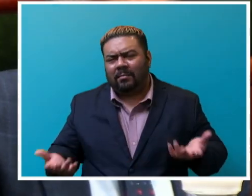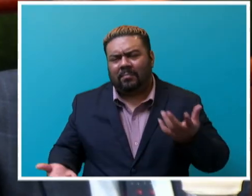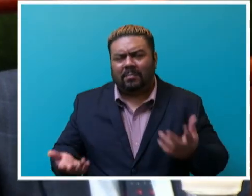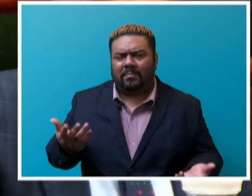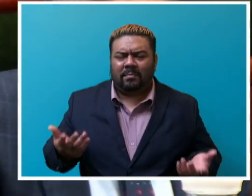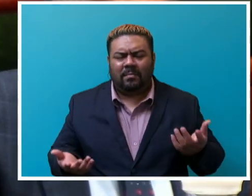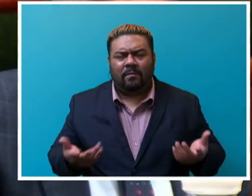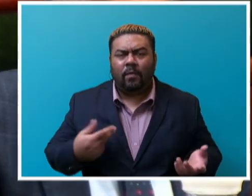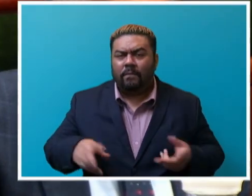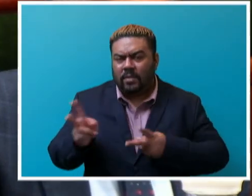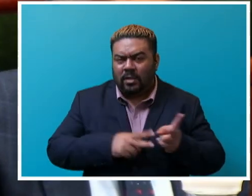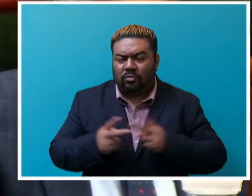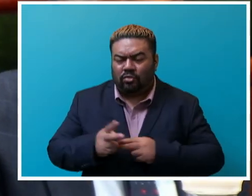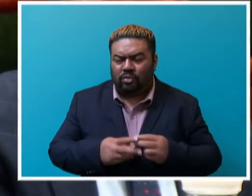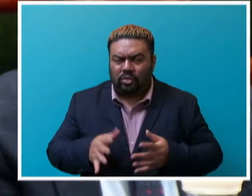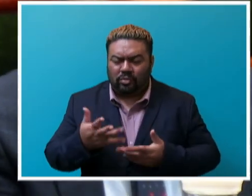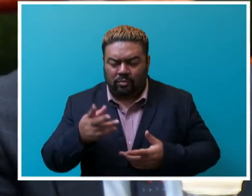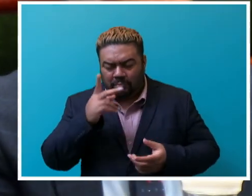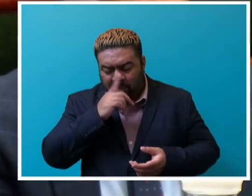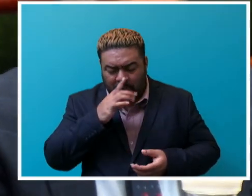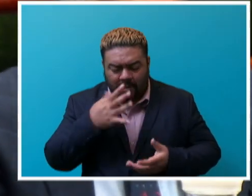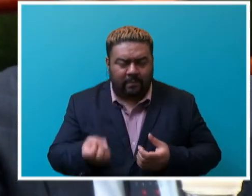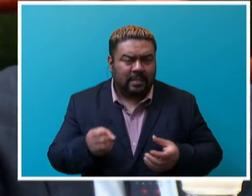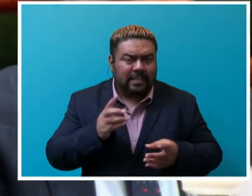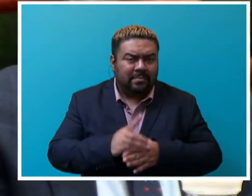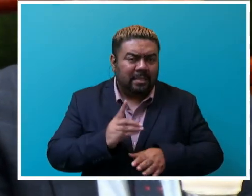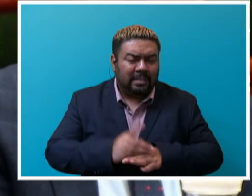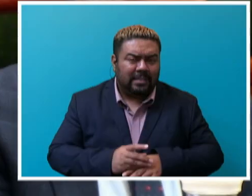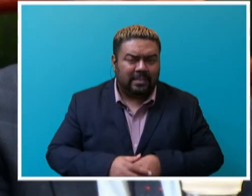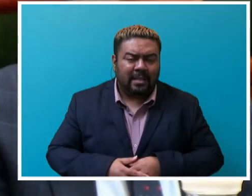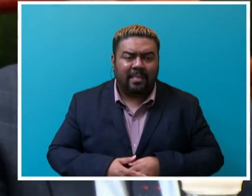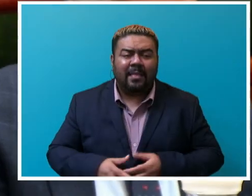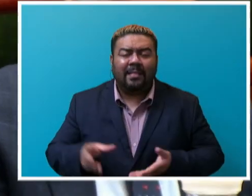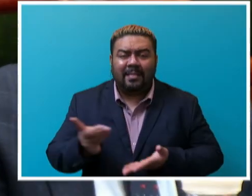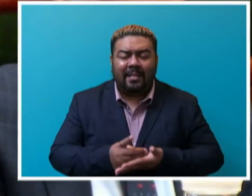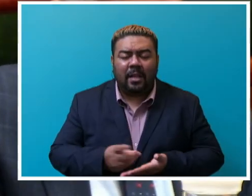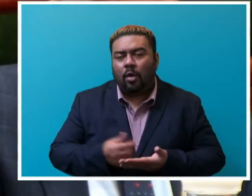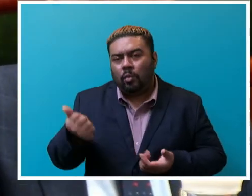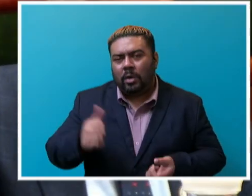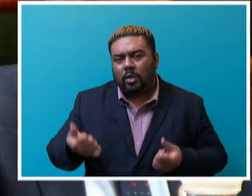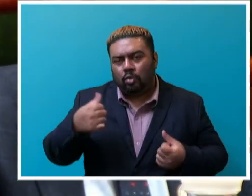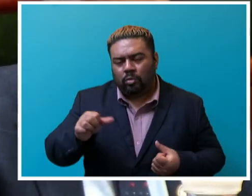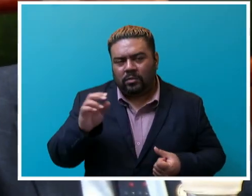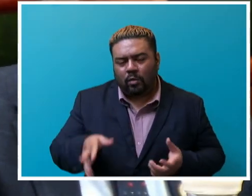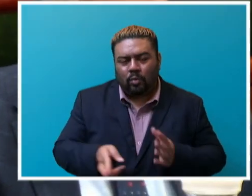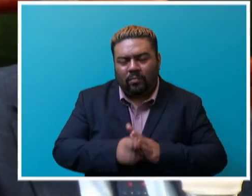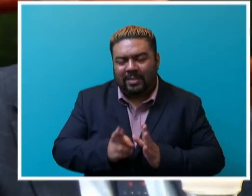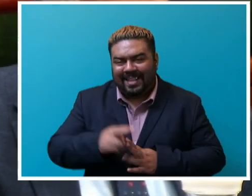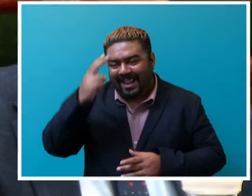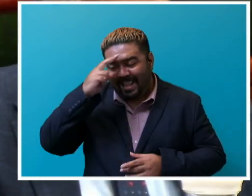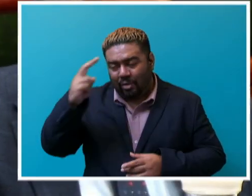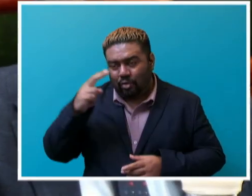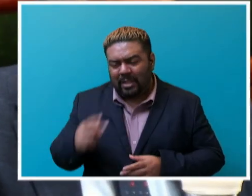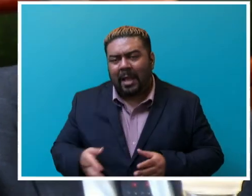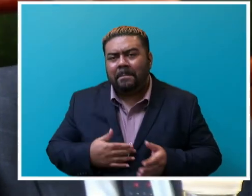for persons living with disability. The data already is being used for revising of National